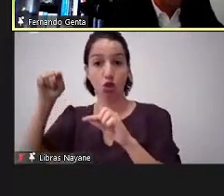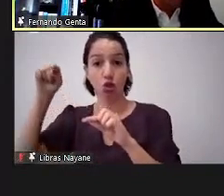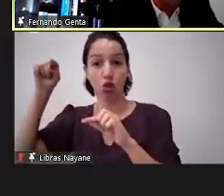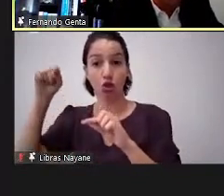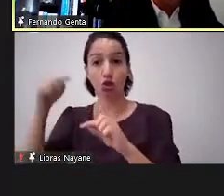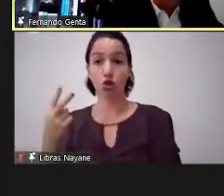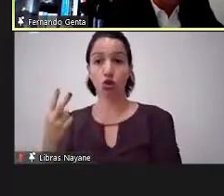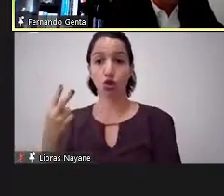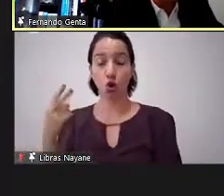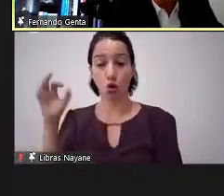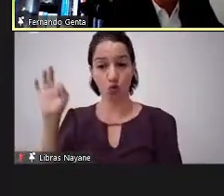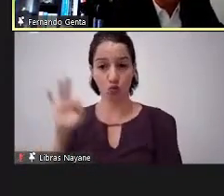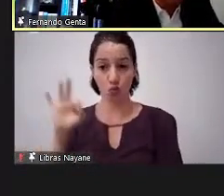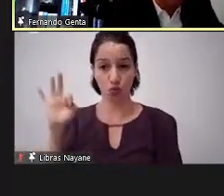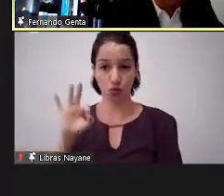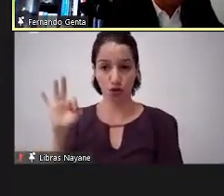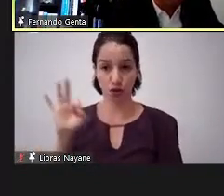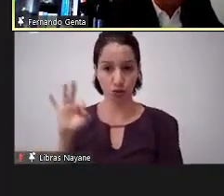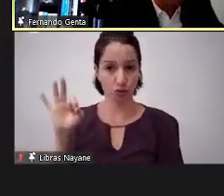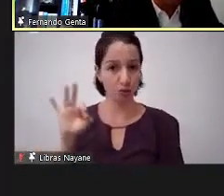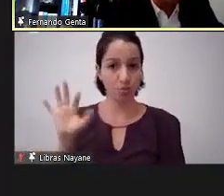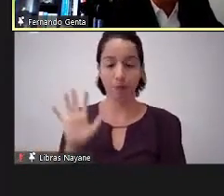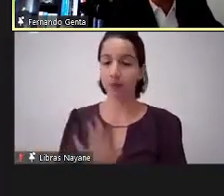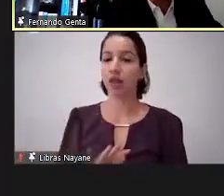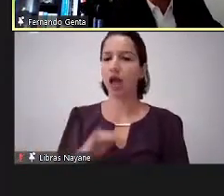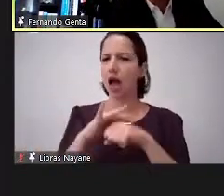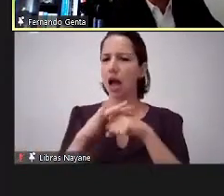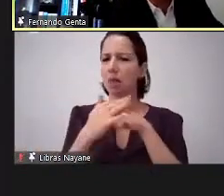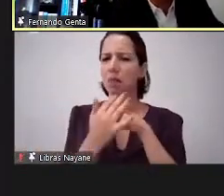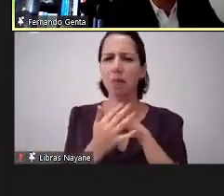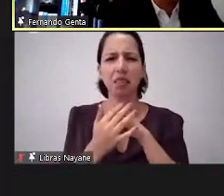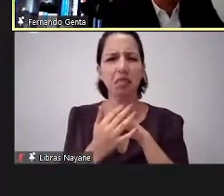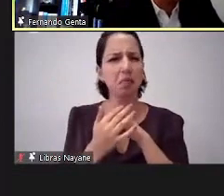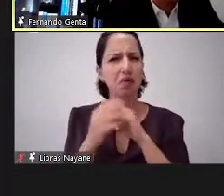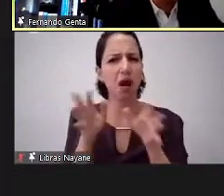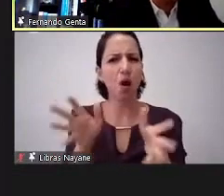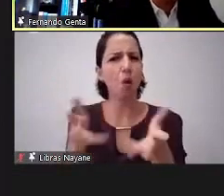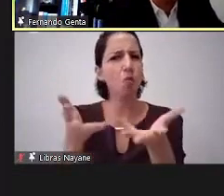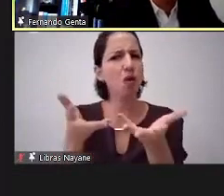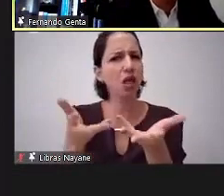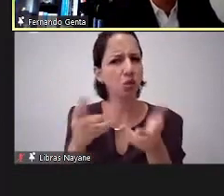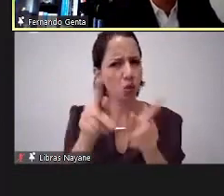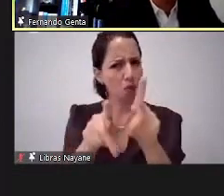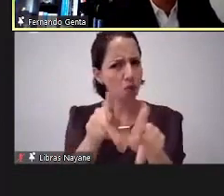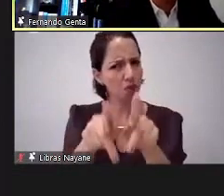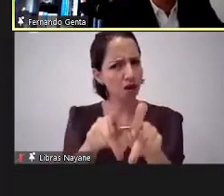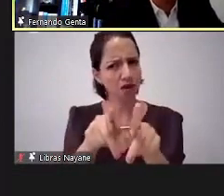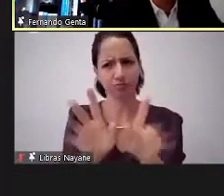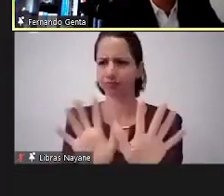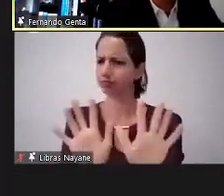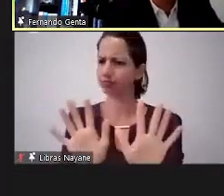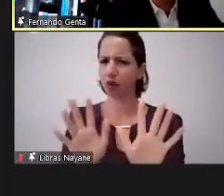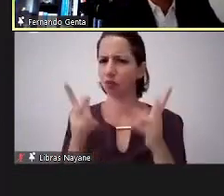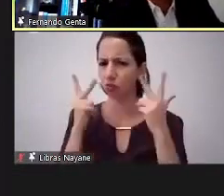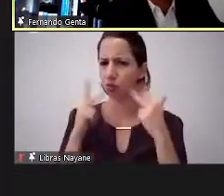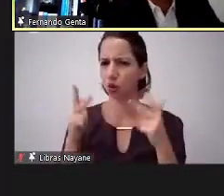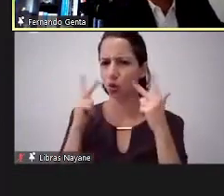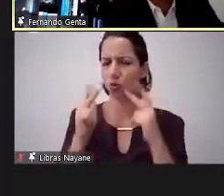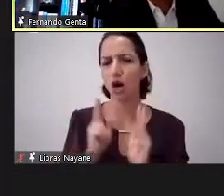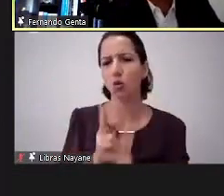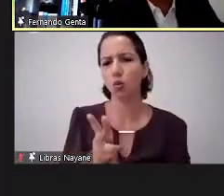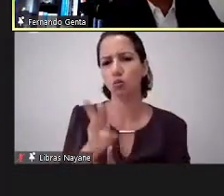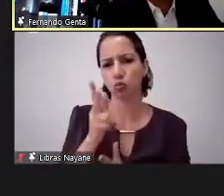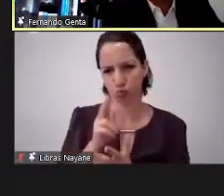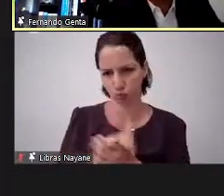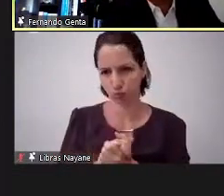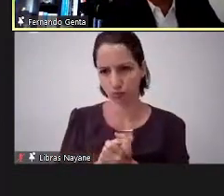2.2 percentages in this scenario, increase the amount of people above 15 years